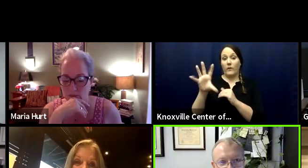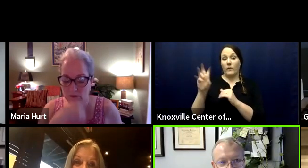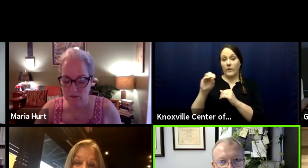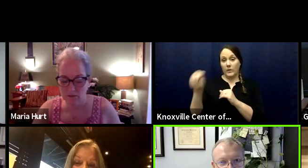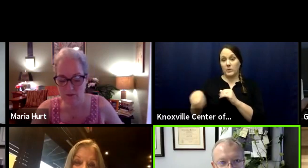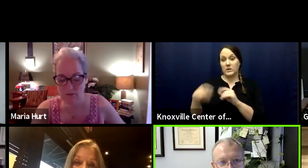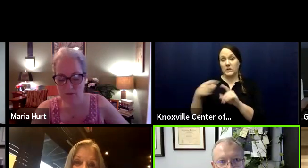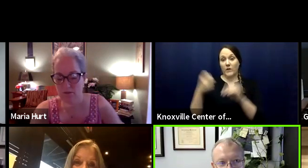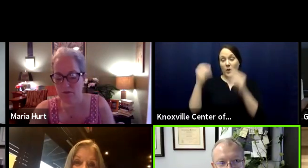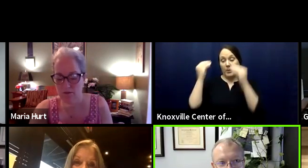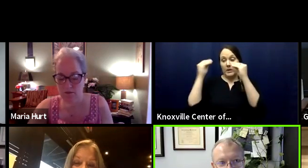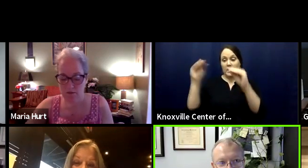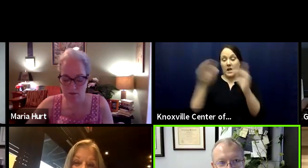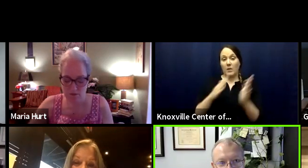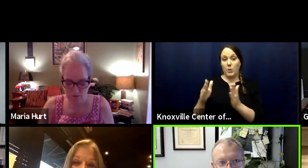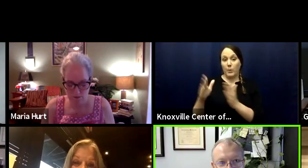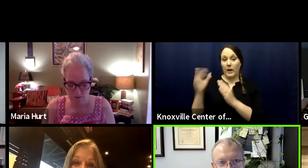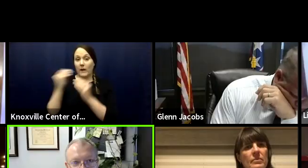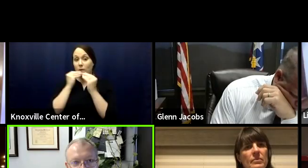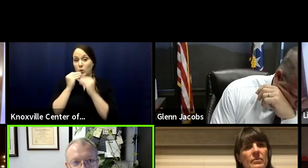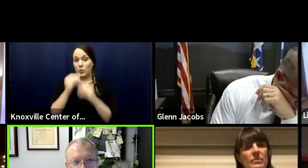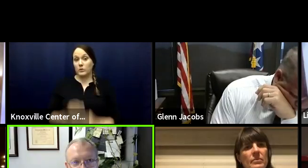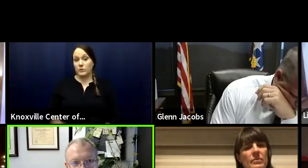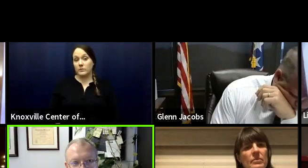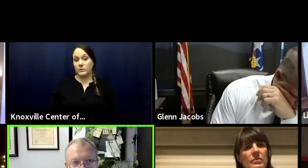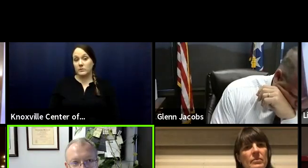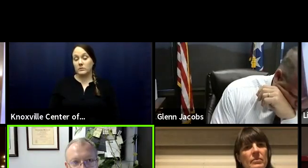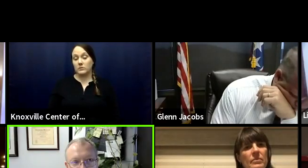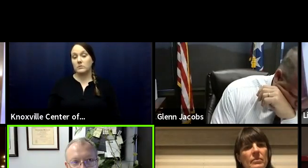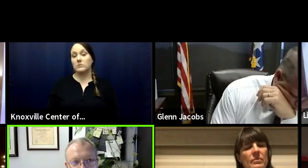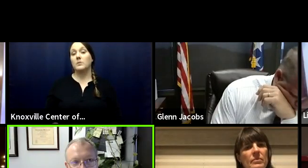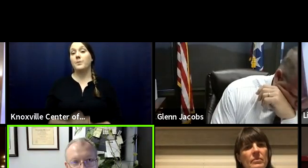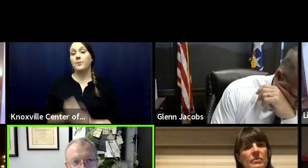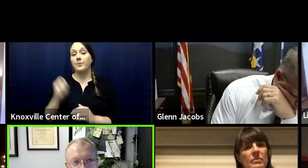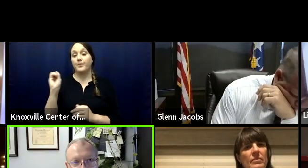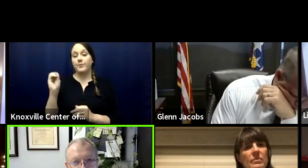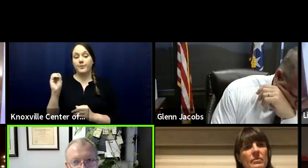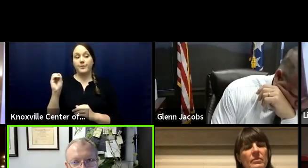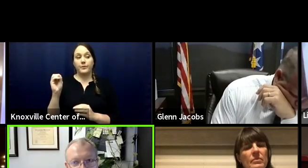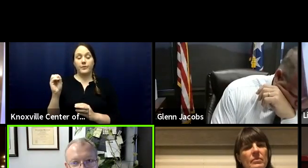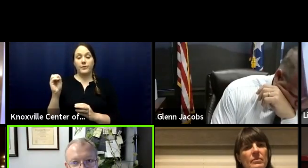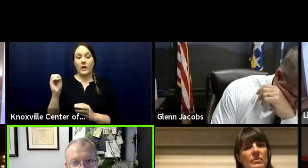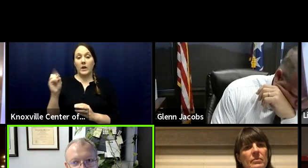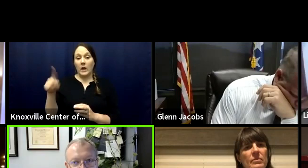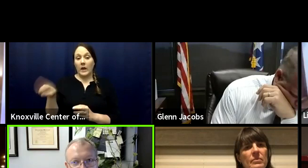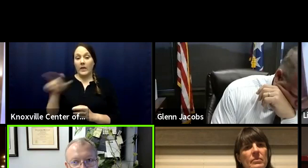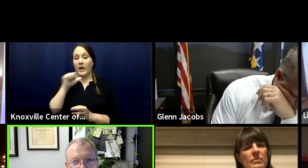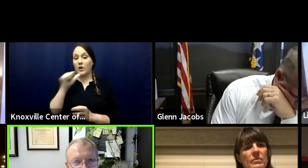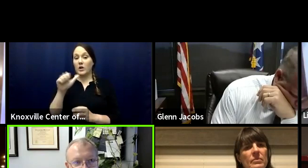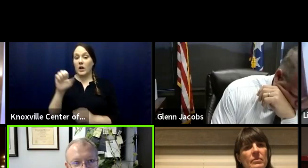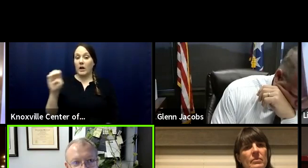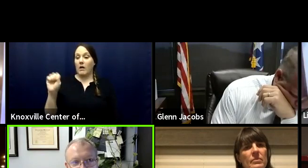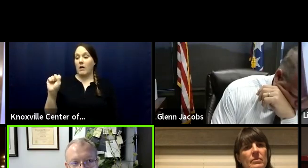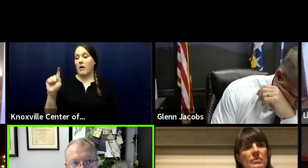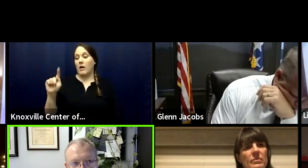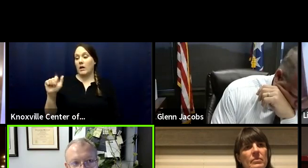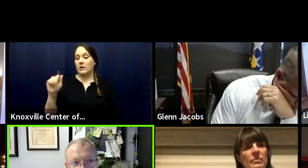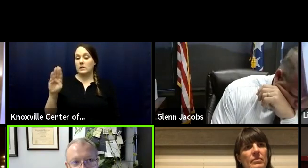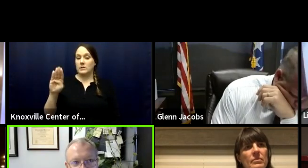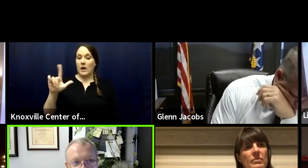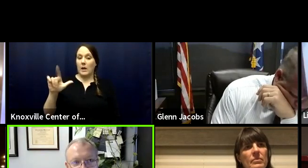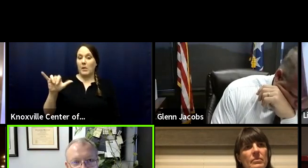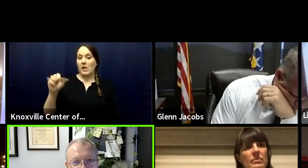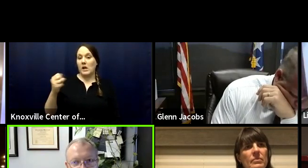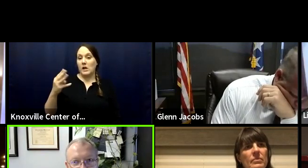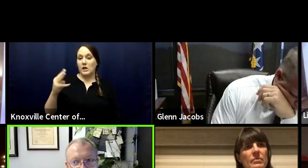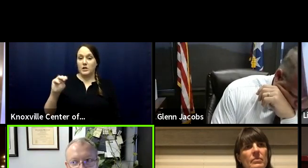the sale of prepared food. And therefore, they are not an establishment. If they're not an establishment